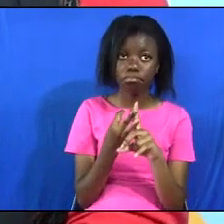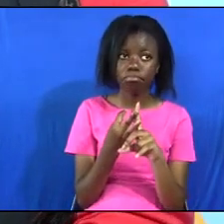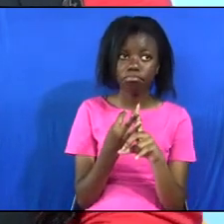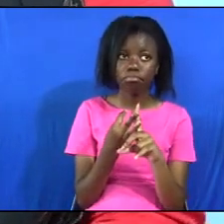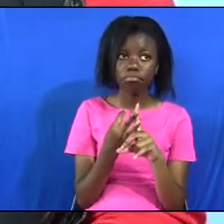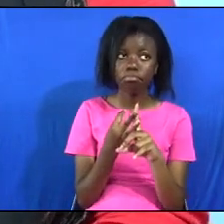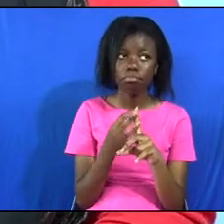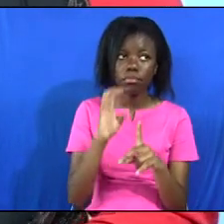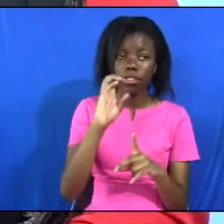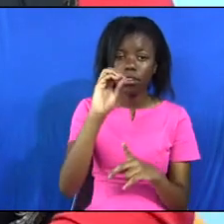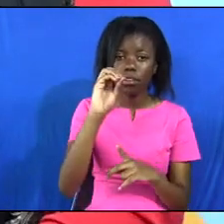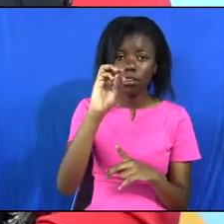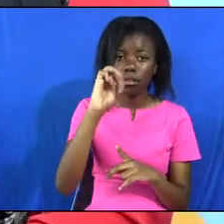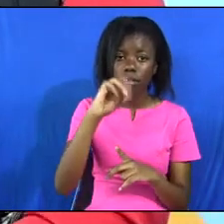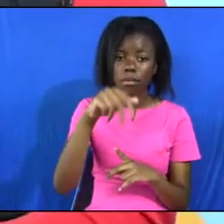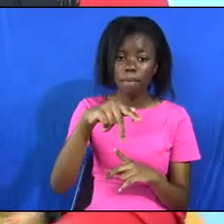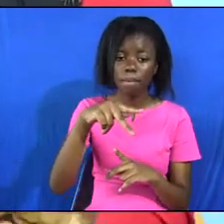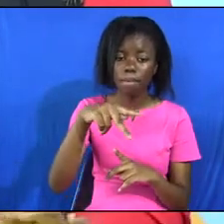is compassion.